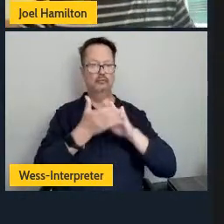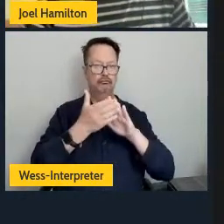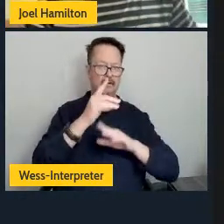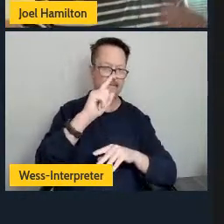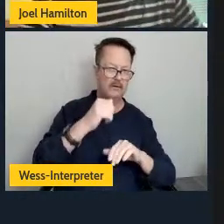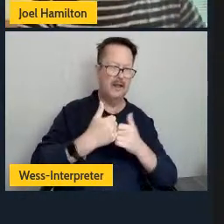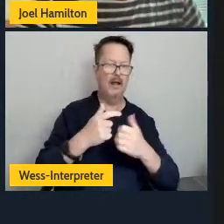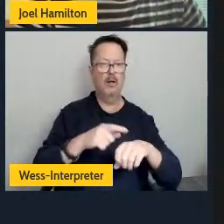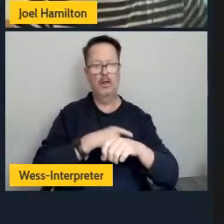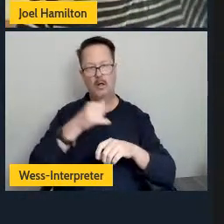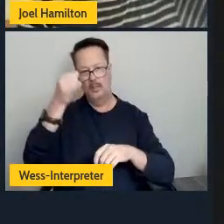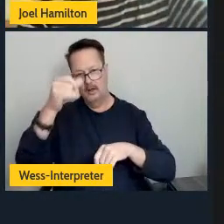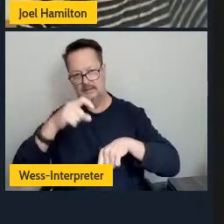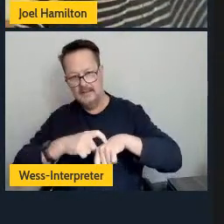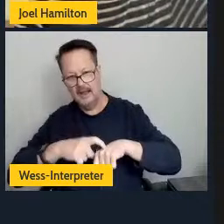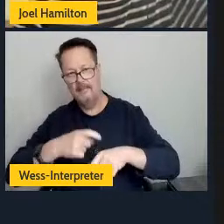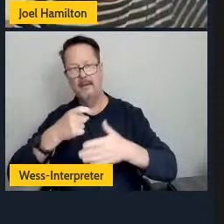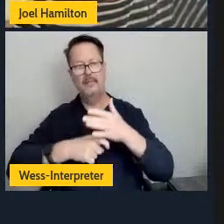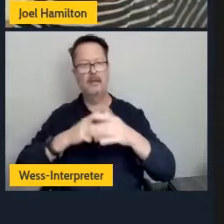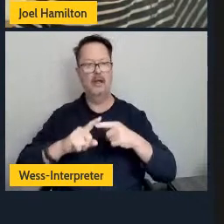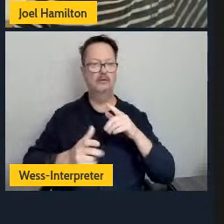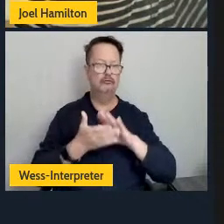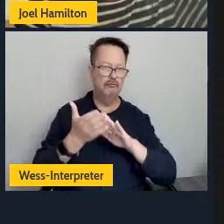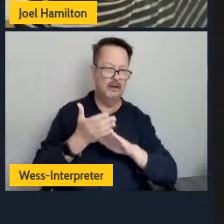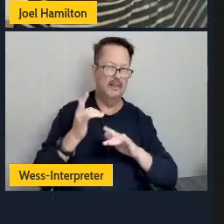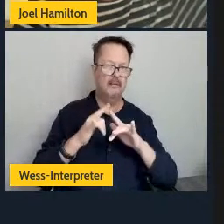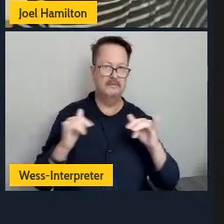take to run and the cost of running them, etc.